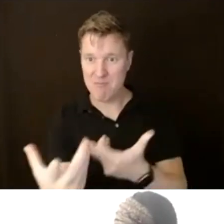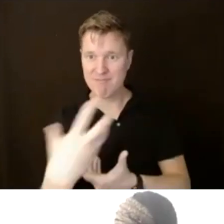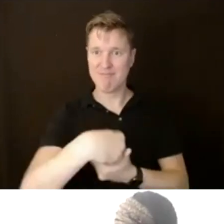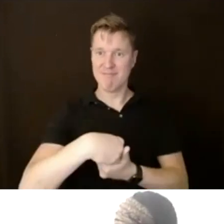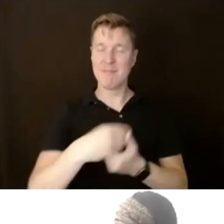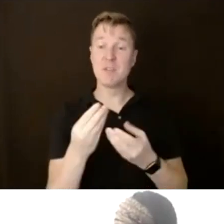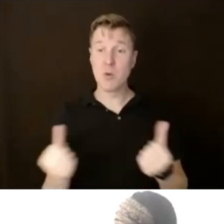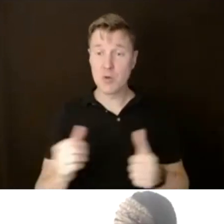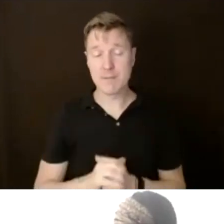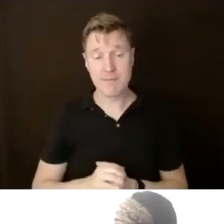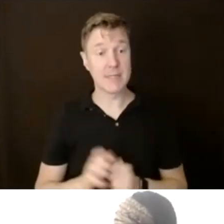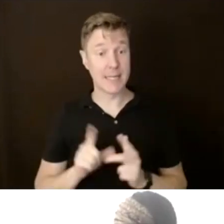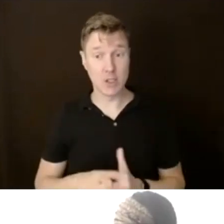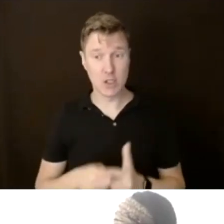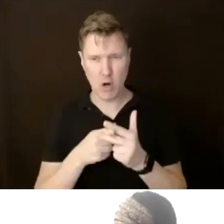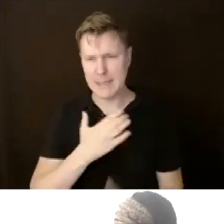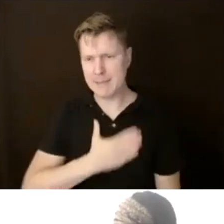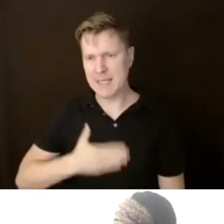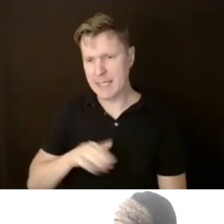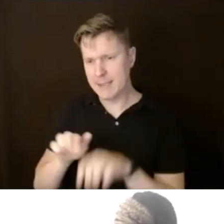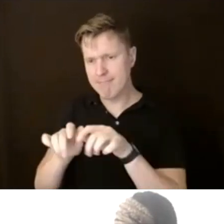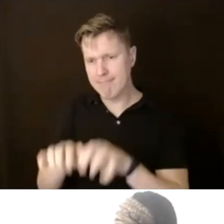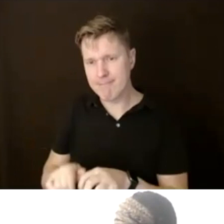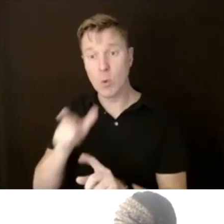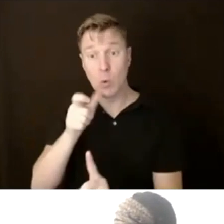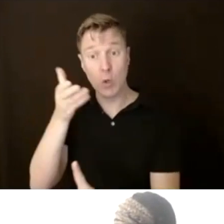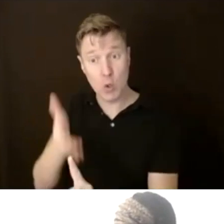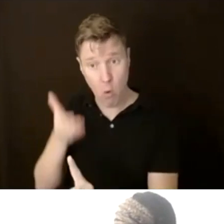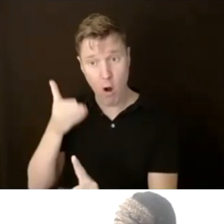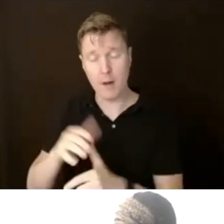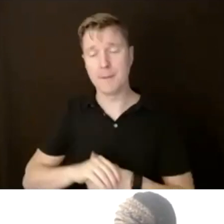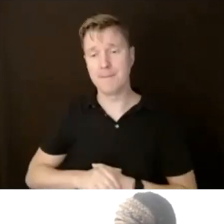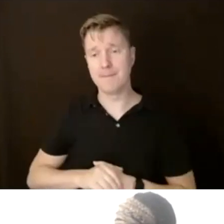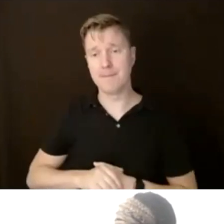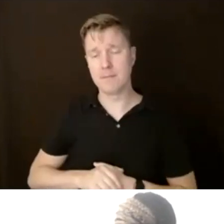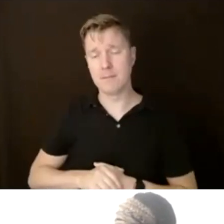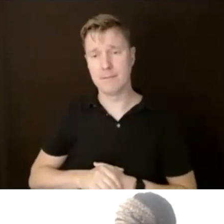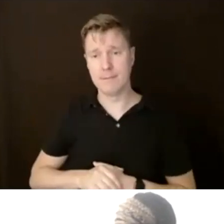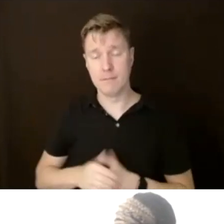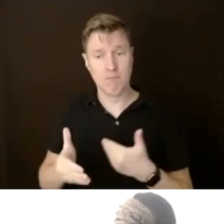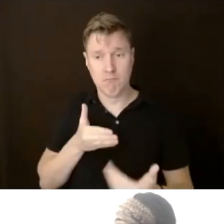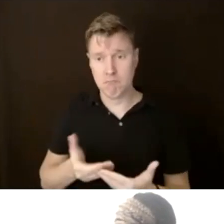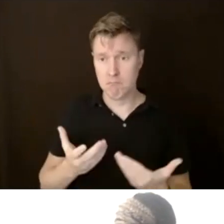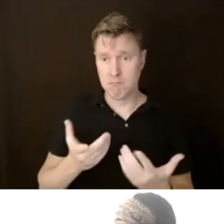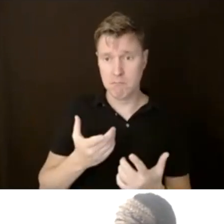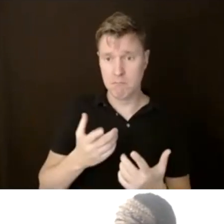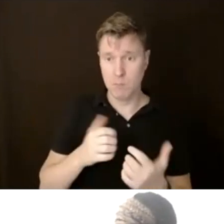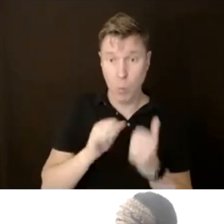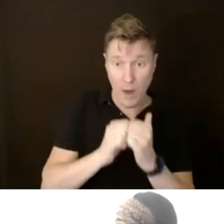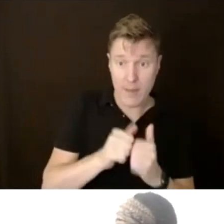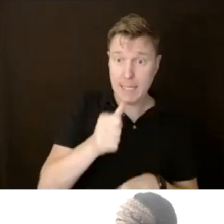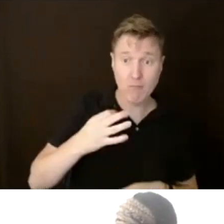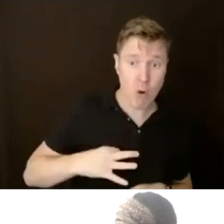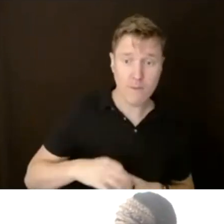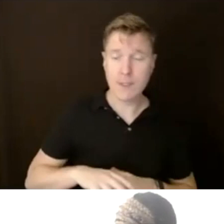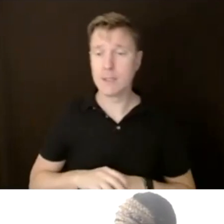to get started, you would just write in the chat who you are, whether you're with a nonprofit